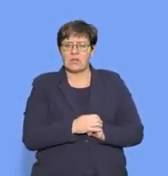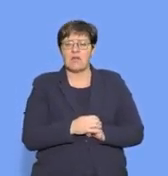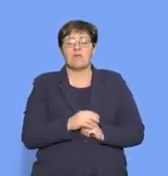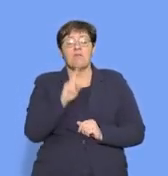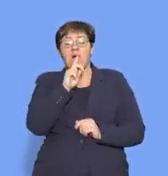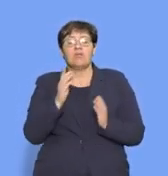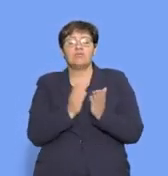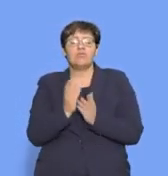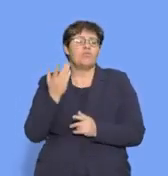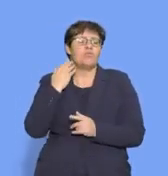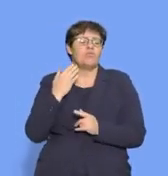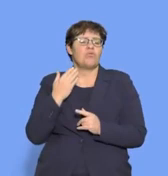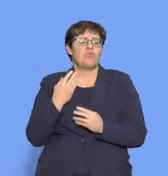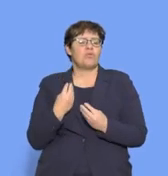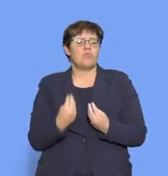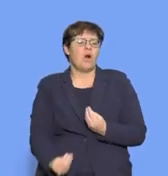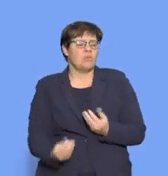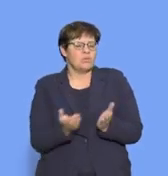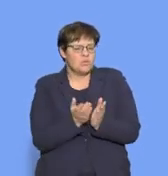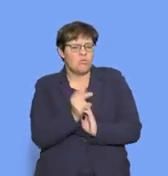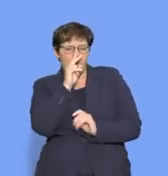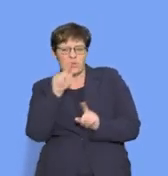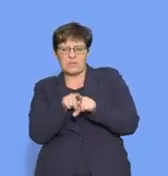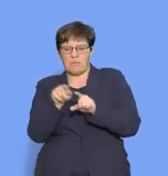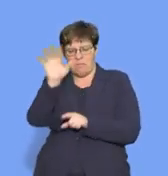school, you looked at something like this.